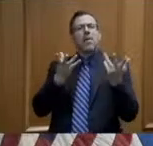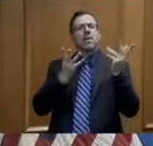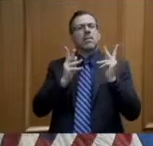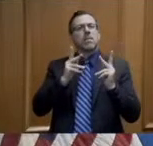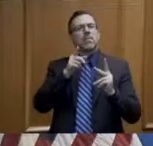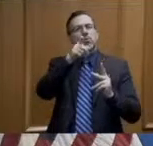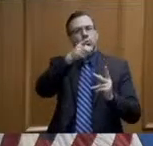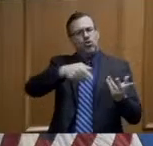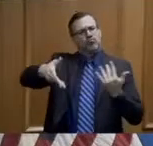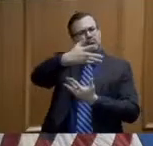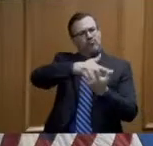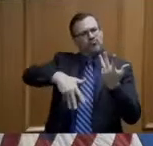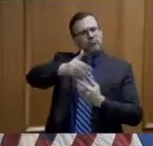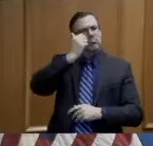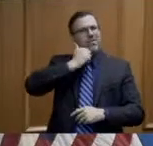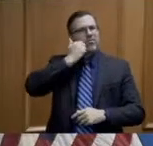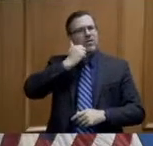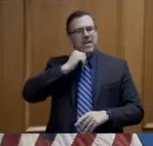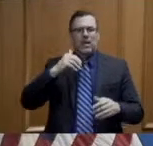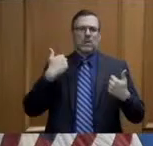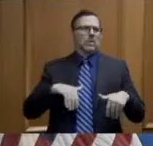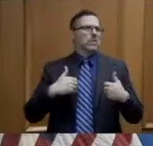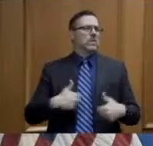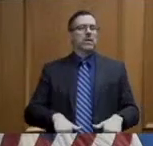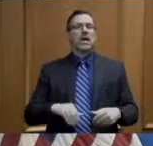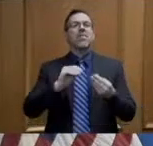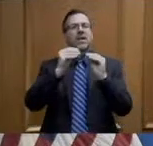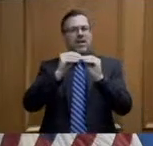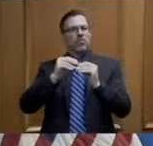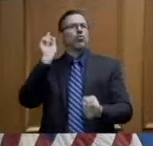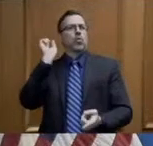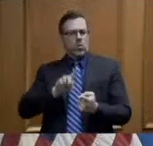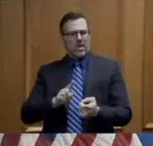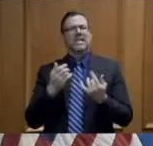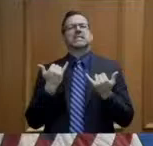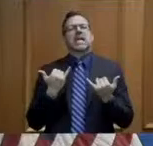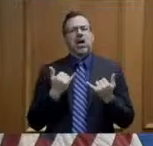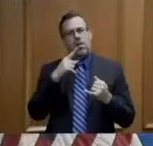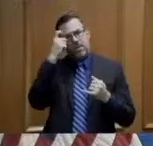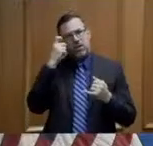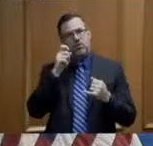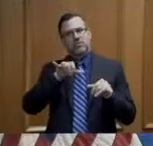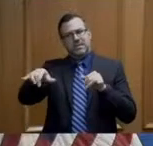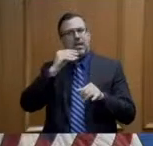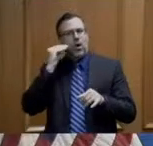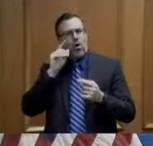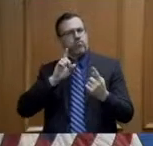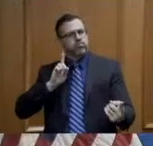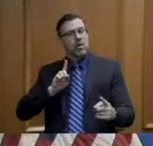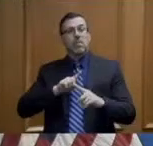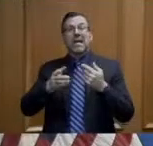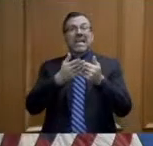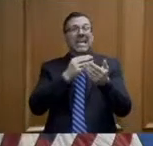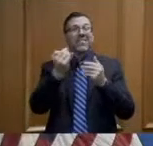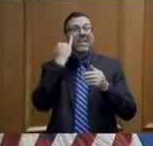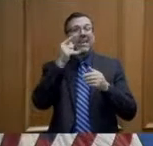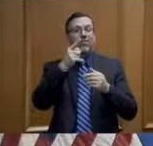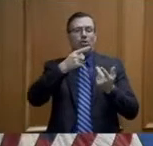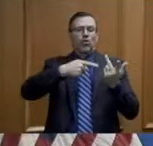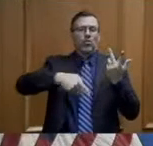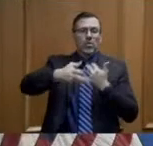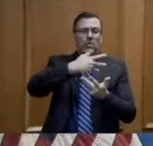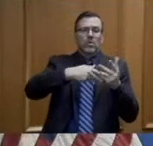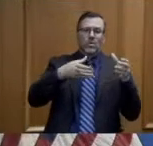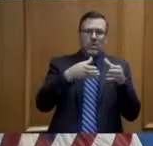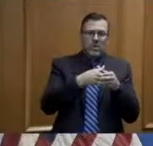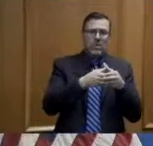with on a daily basis. Obviously the number is less now, but still that can be 10 or 20 or more per